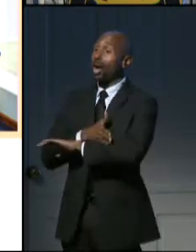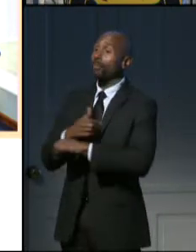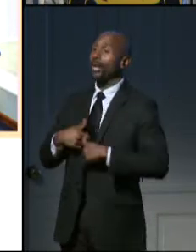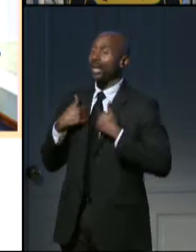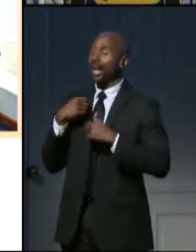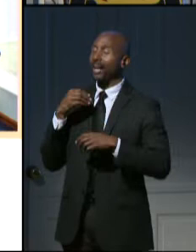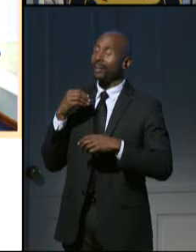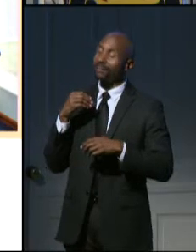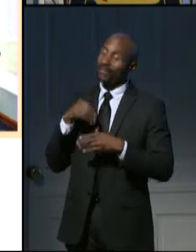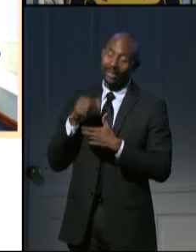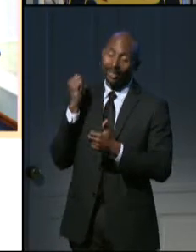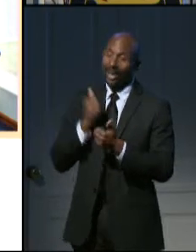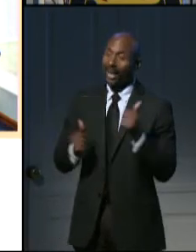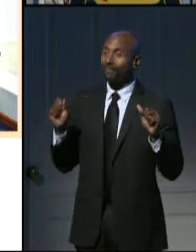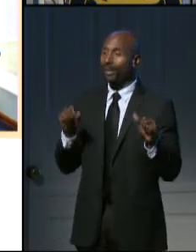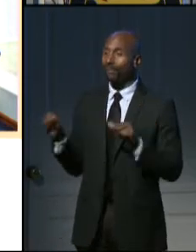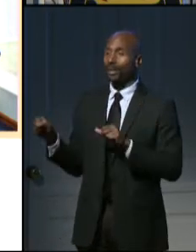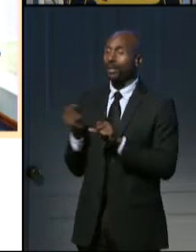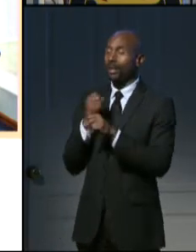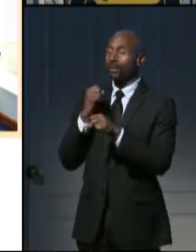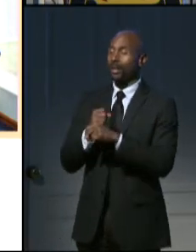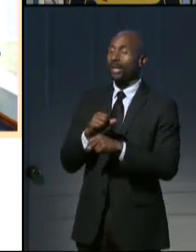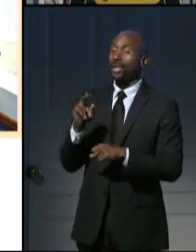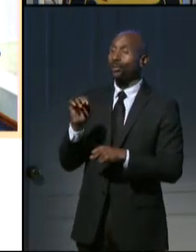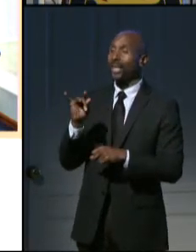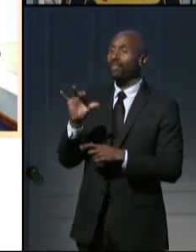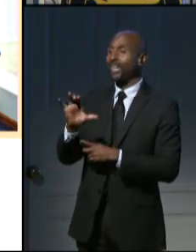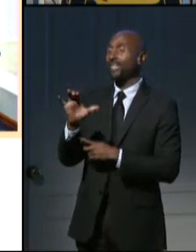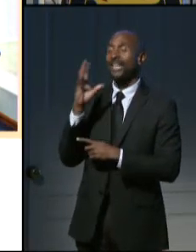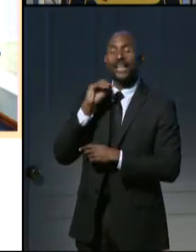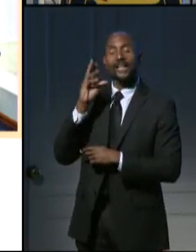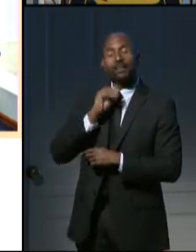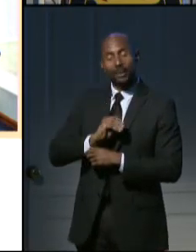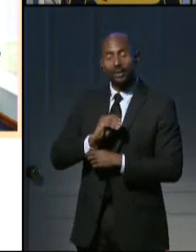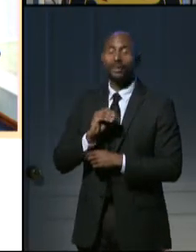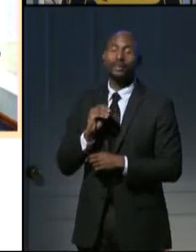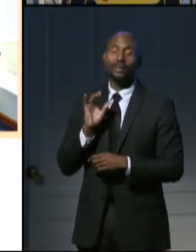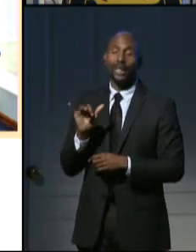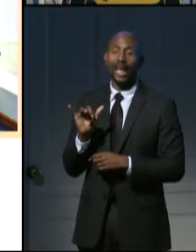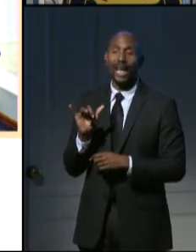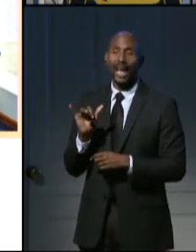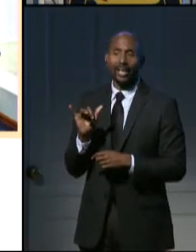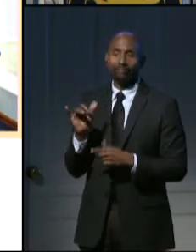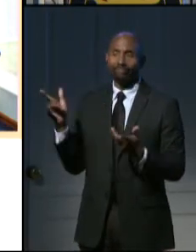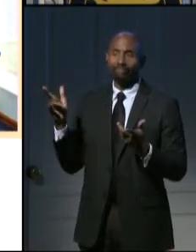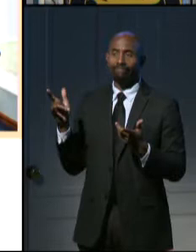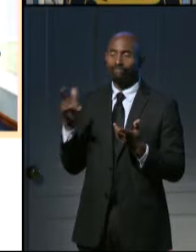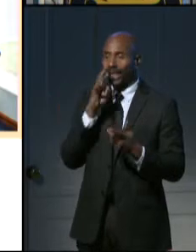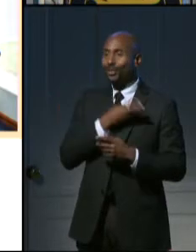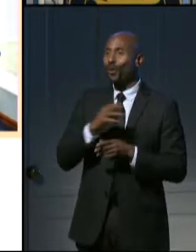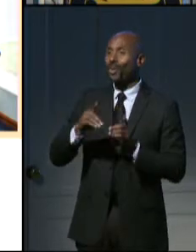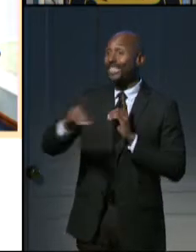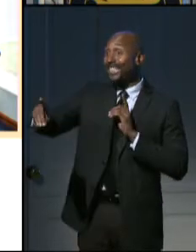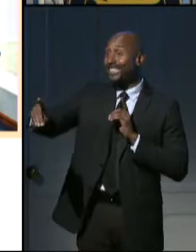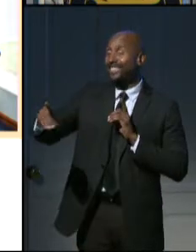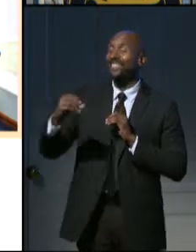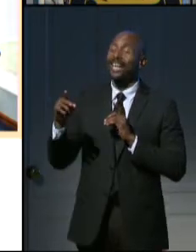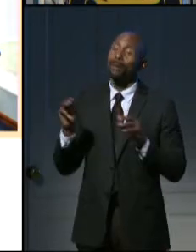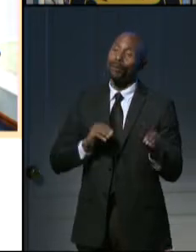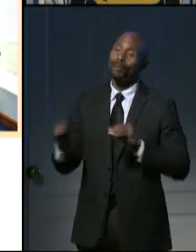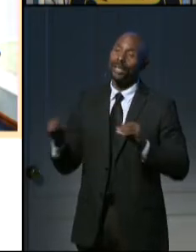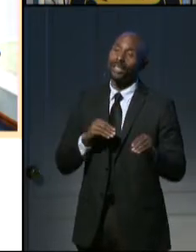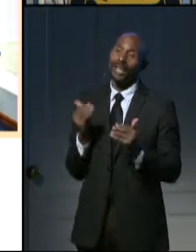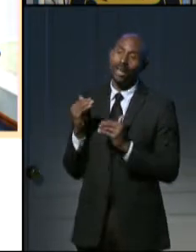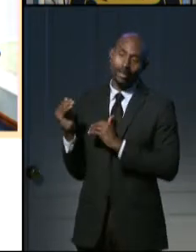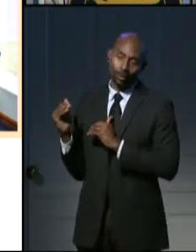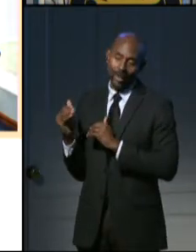ability, creating realistic experiences that defy distance and mobility constraints. I am